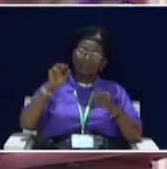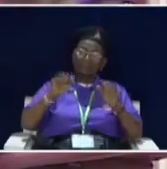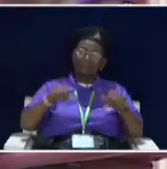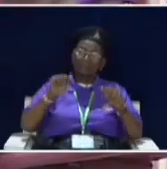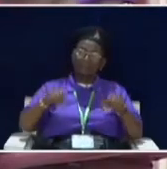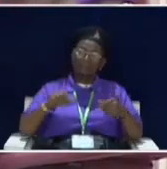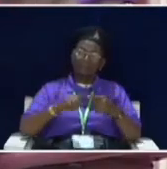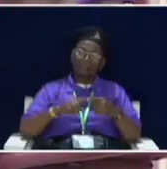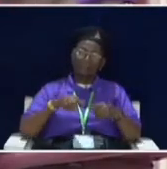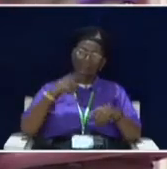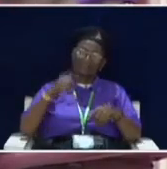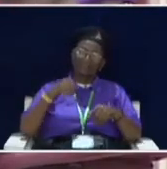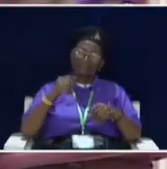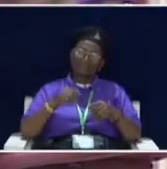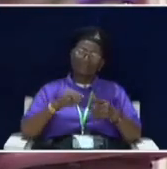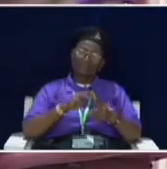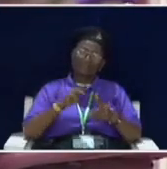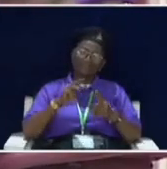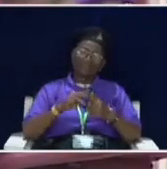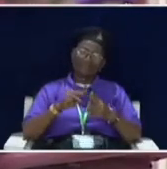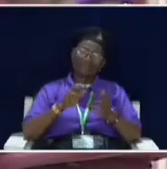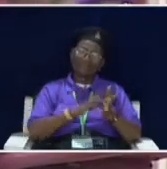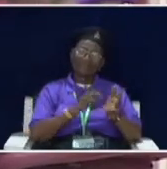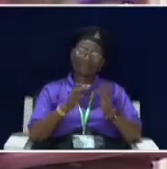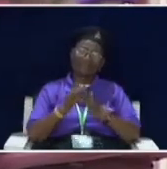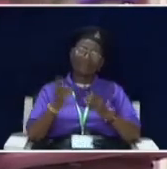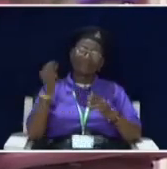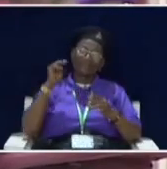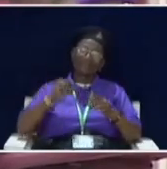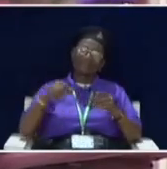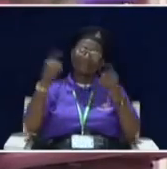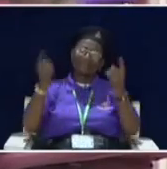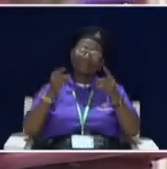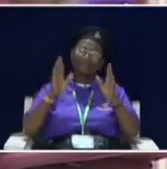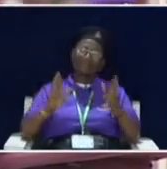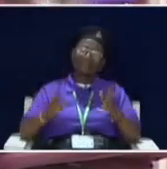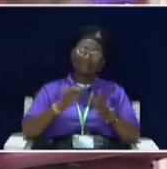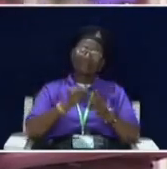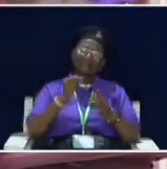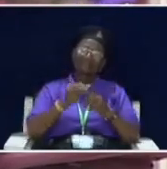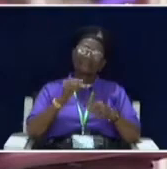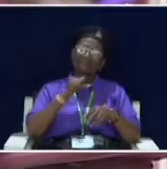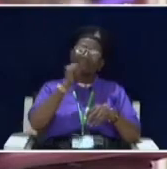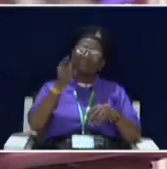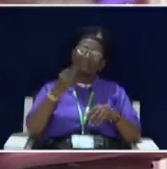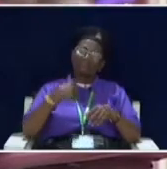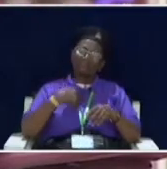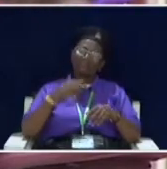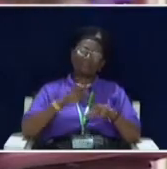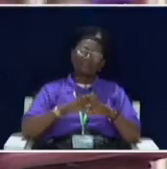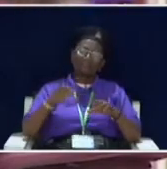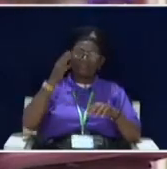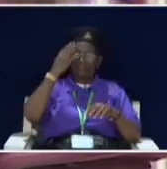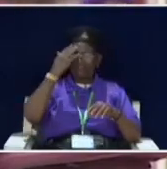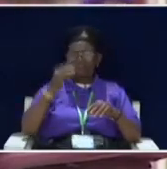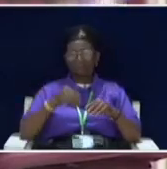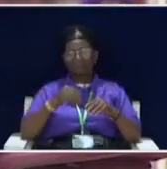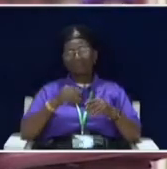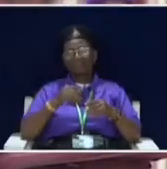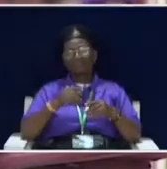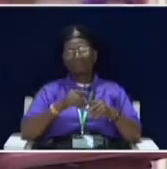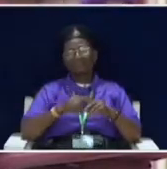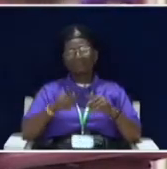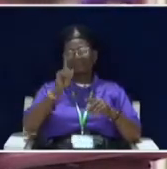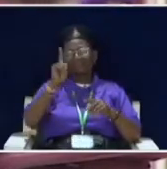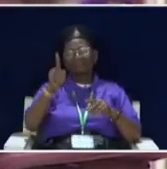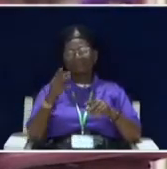pe, whether Jesus is a sinner or not, I don't know. Bẹ́ẹ̀ Jesus jẹ́ lẹ́ṣẹ̀ àbí bẹ́ẹ̀ kọ́ kò mọ èmi ò mọ. But one thing I